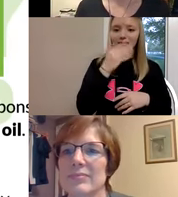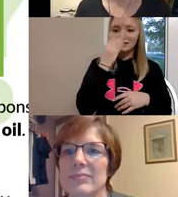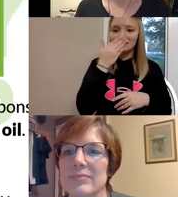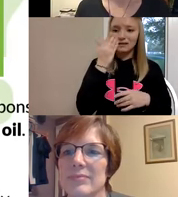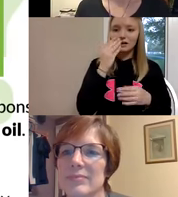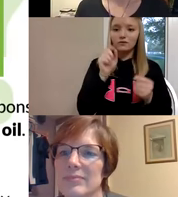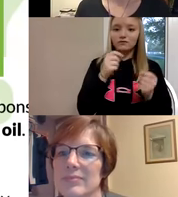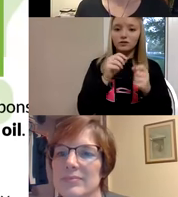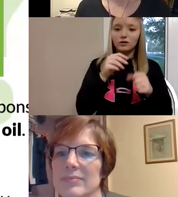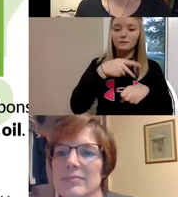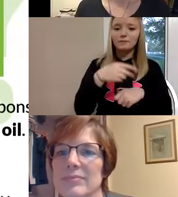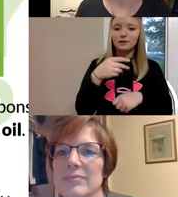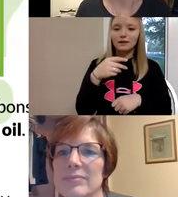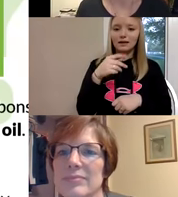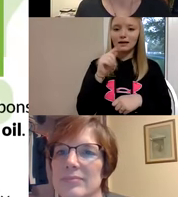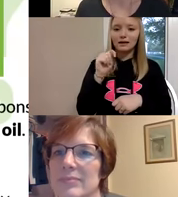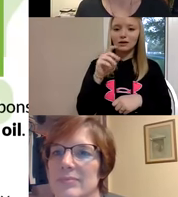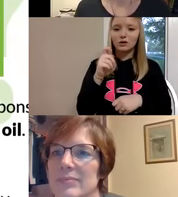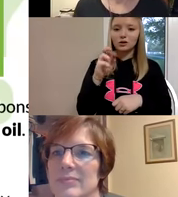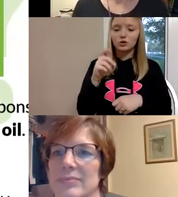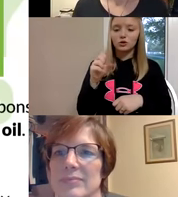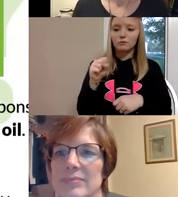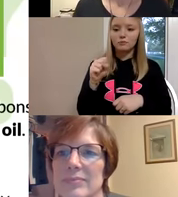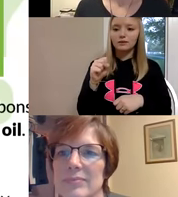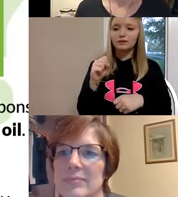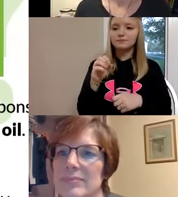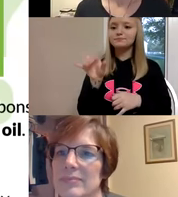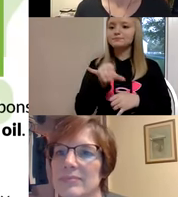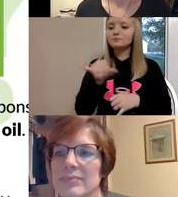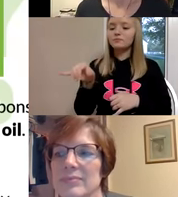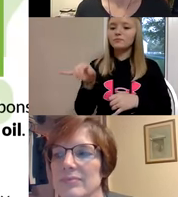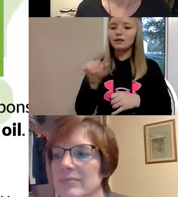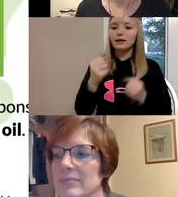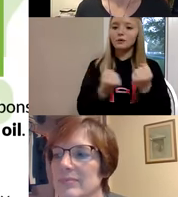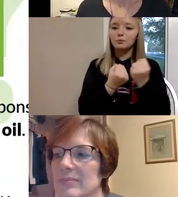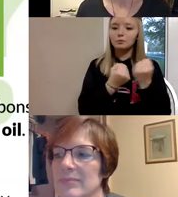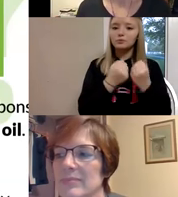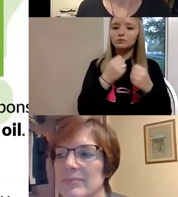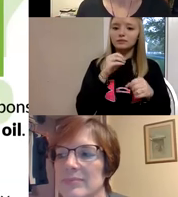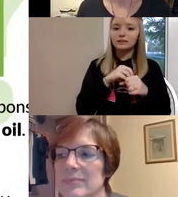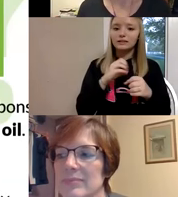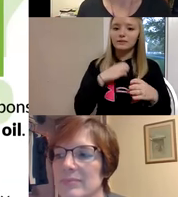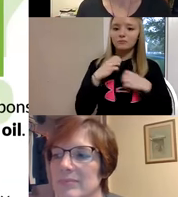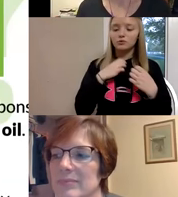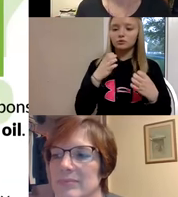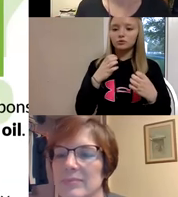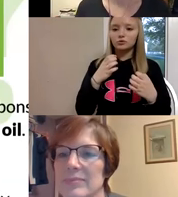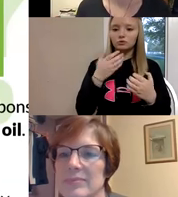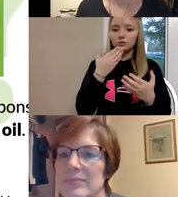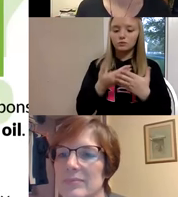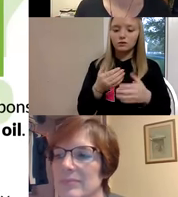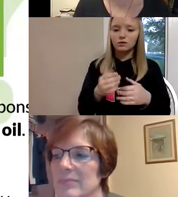be associated with a boost in emotional well-being. So the sweet floral scent of the terpene linalool,